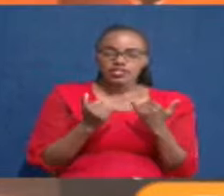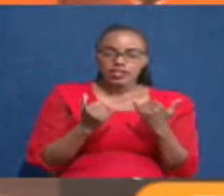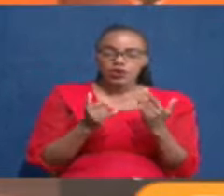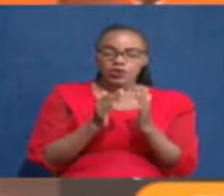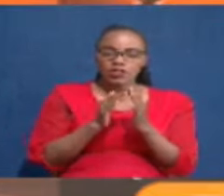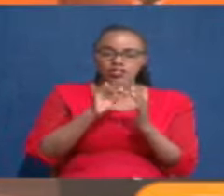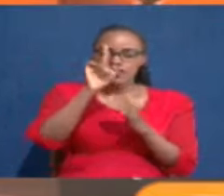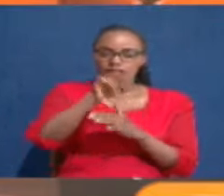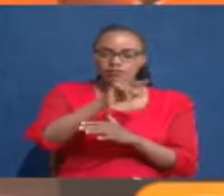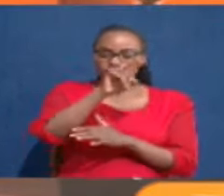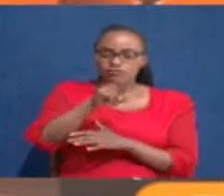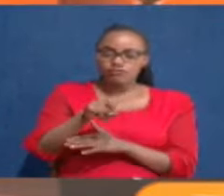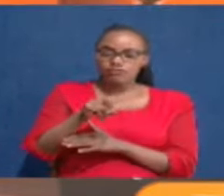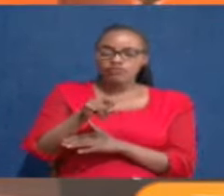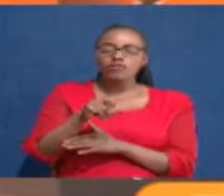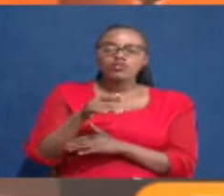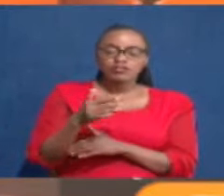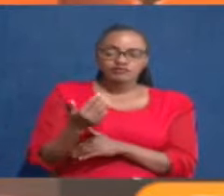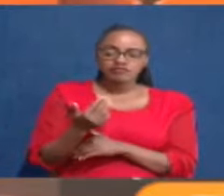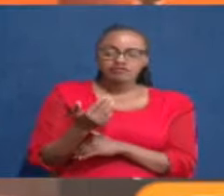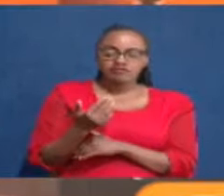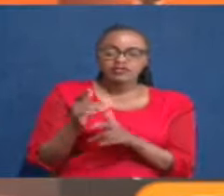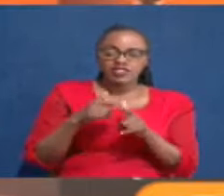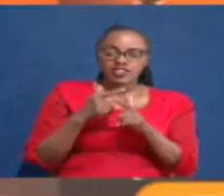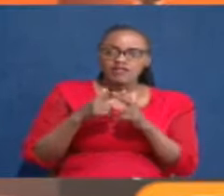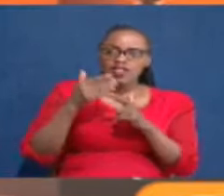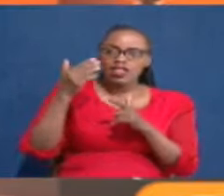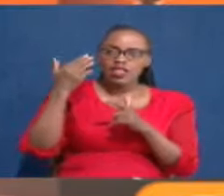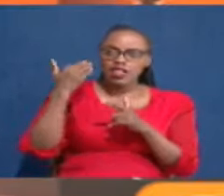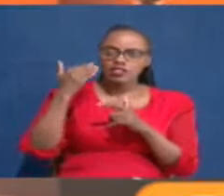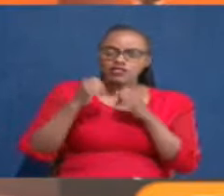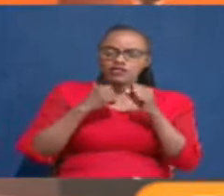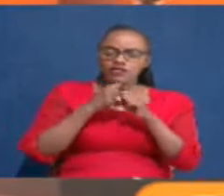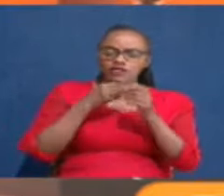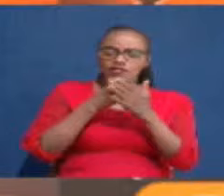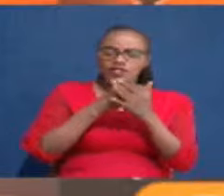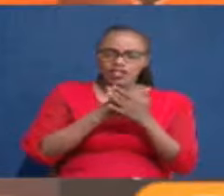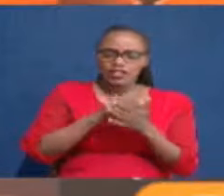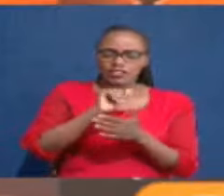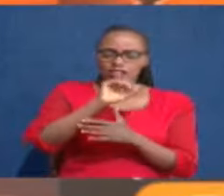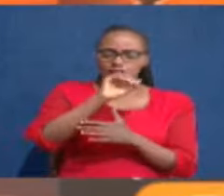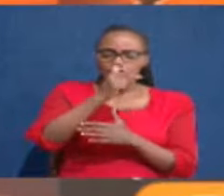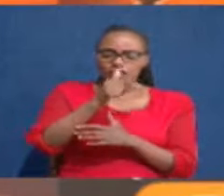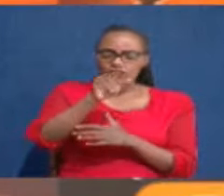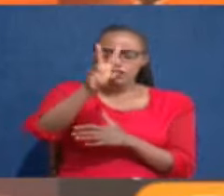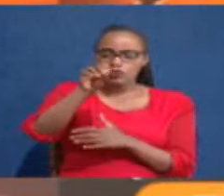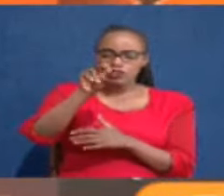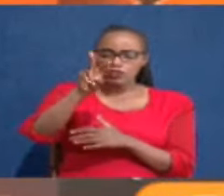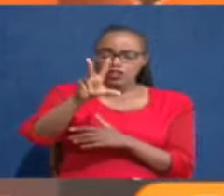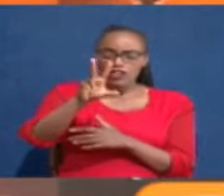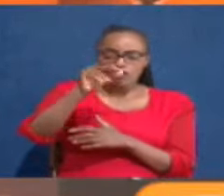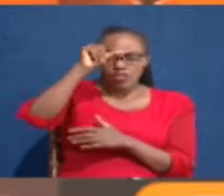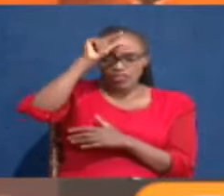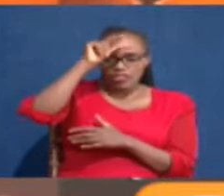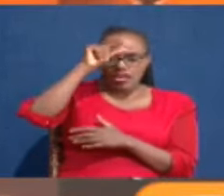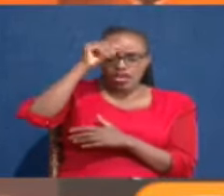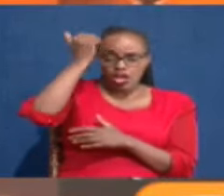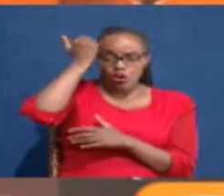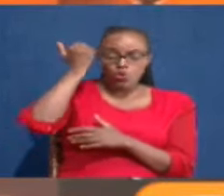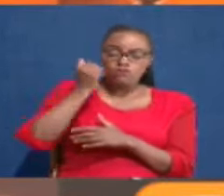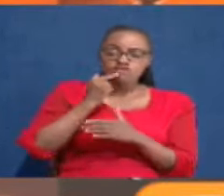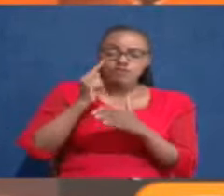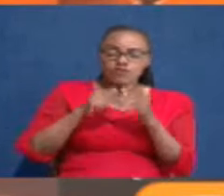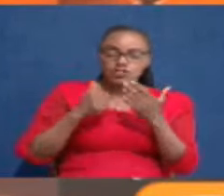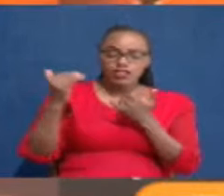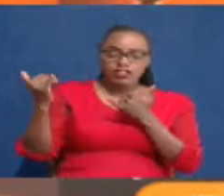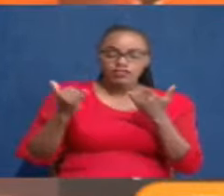void. Now, last year, following the uproar of the Finance Act 2023, the court ruled that the introduction of